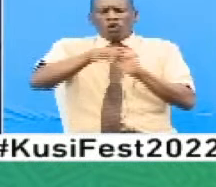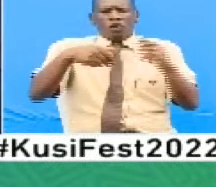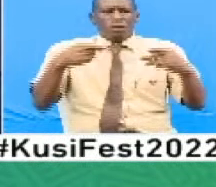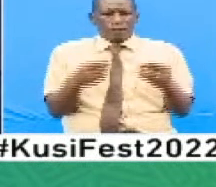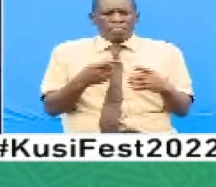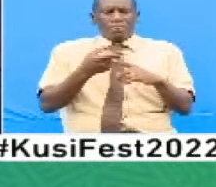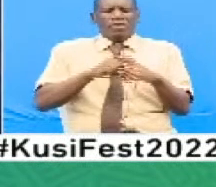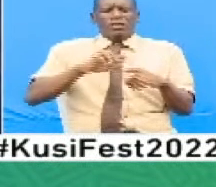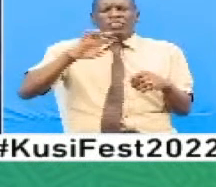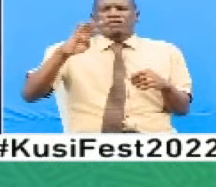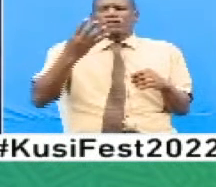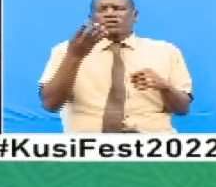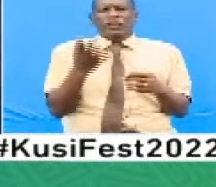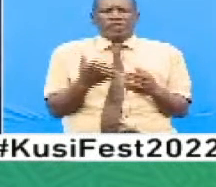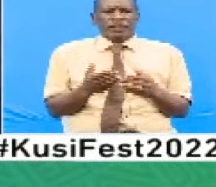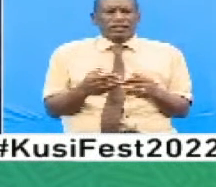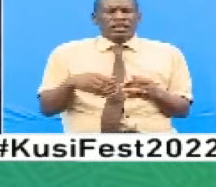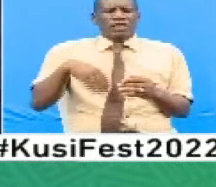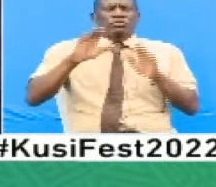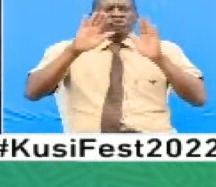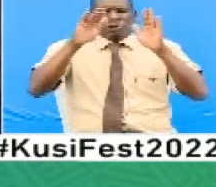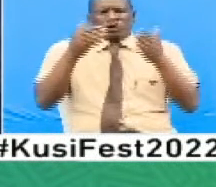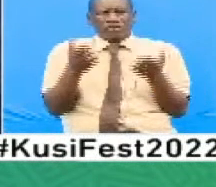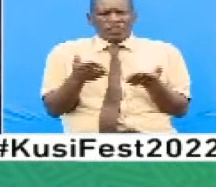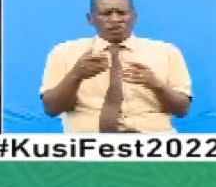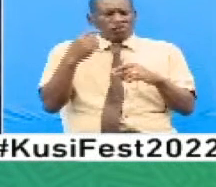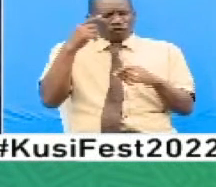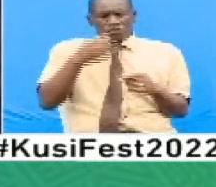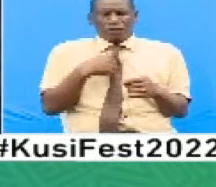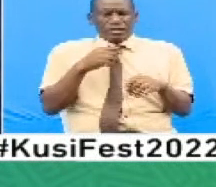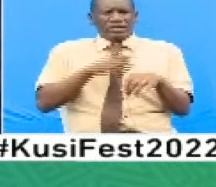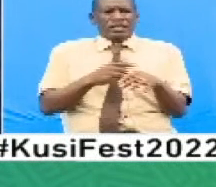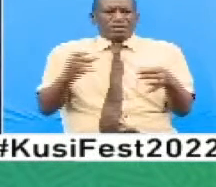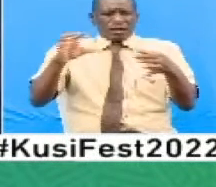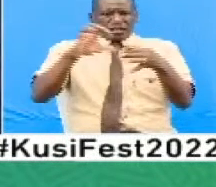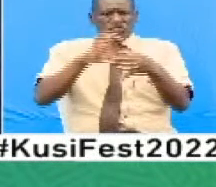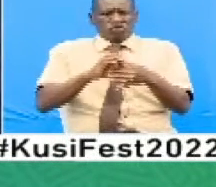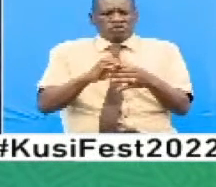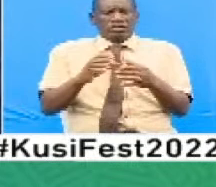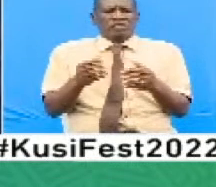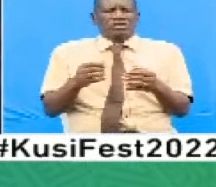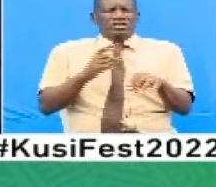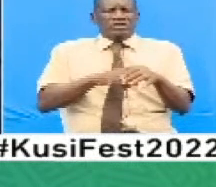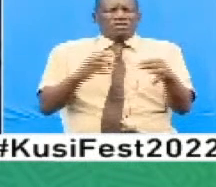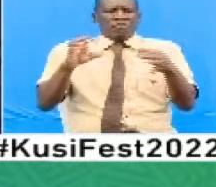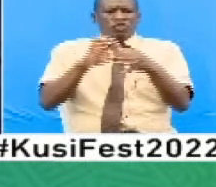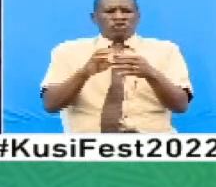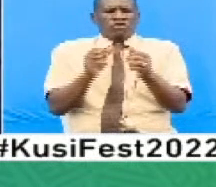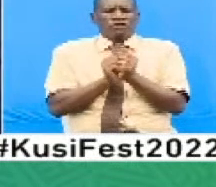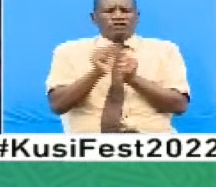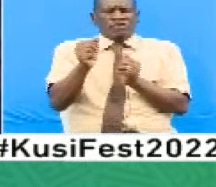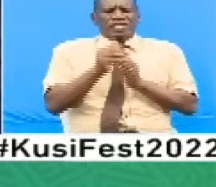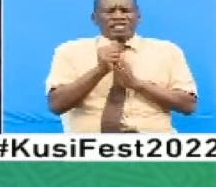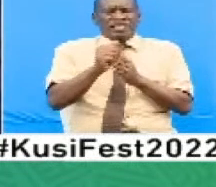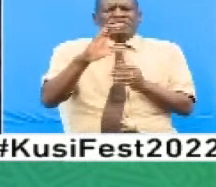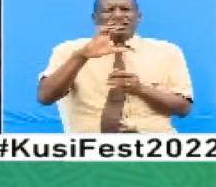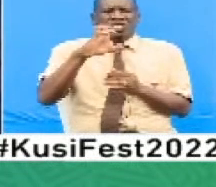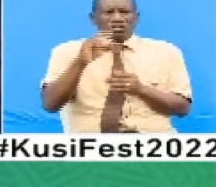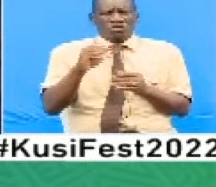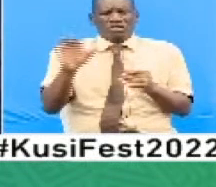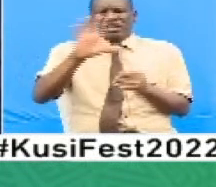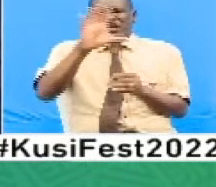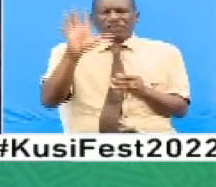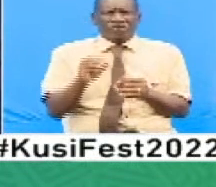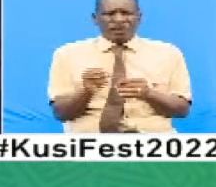Then the fourth one, and the most significant highlight for me when I joined, is when I joined the 50 leading CEOs across